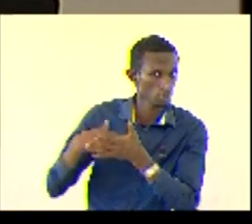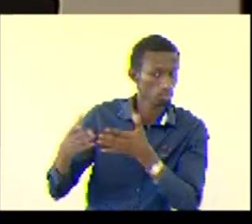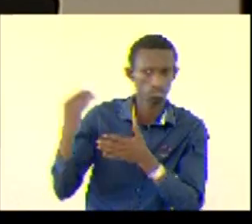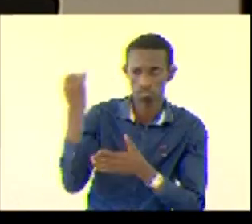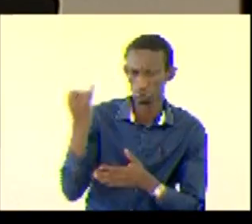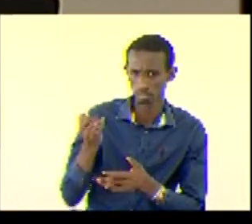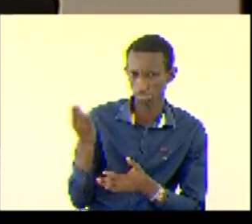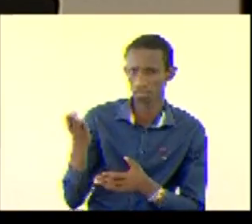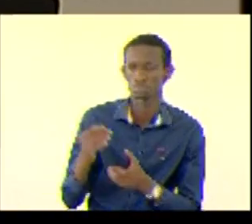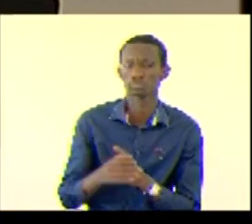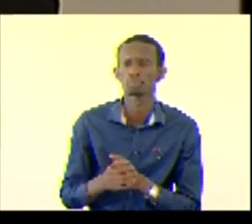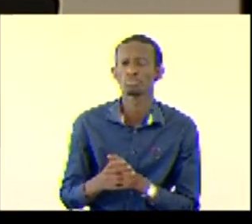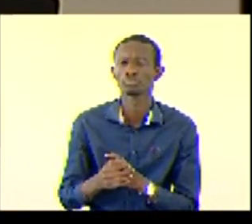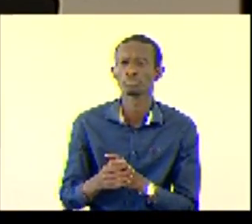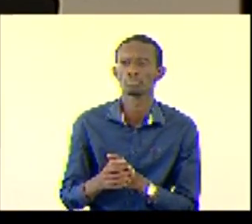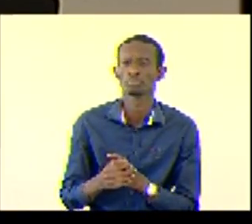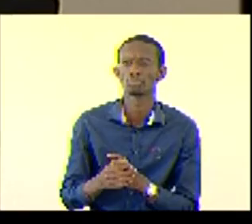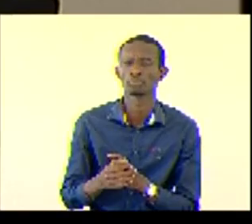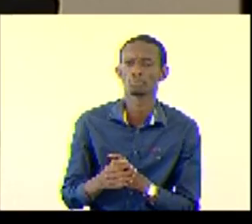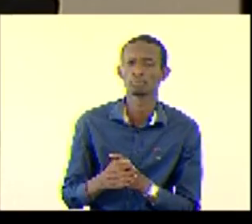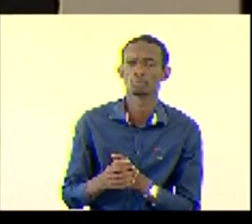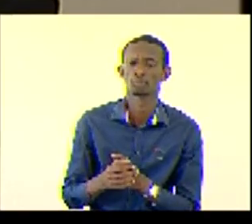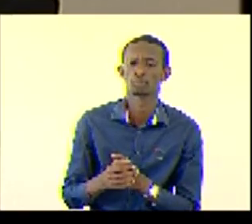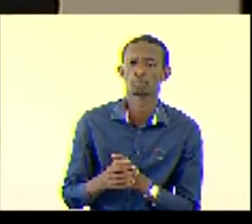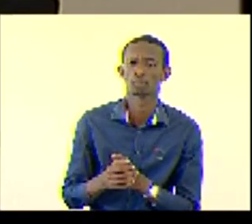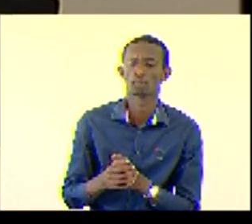experiment was taking place at 25